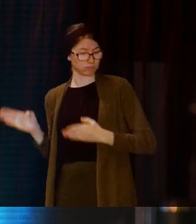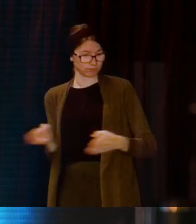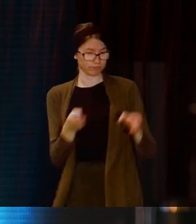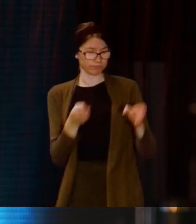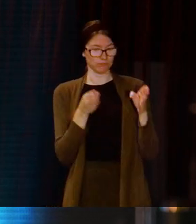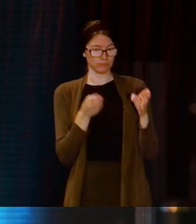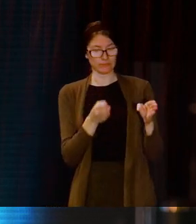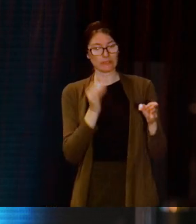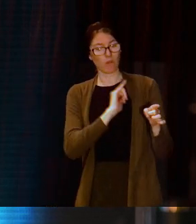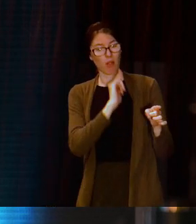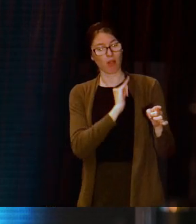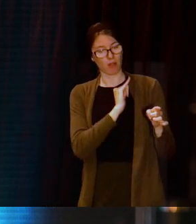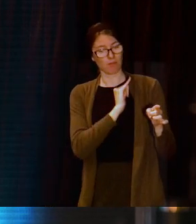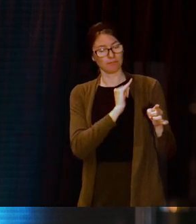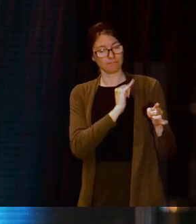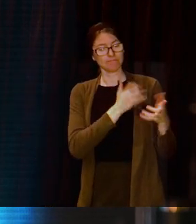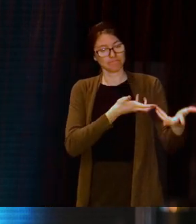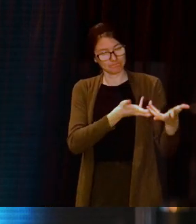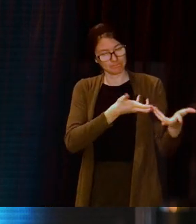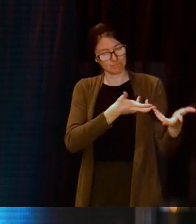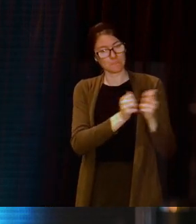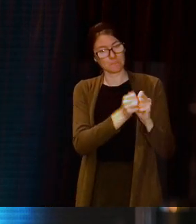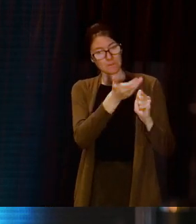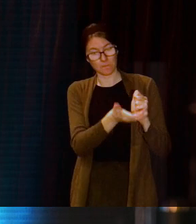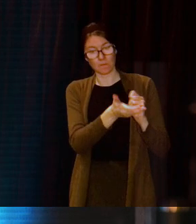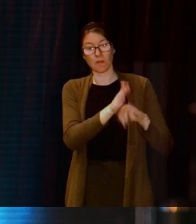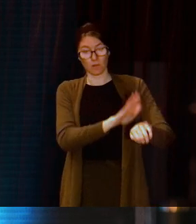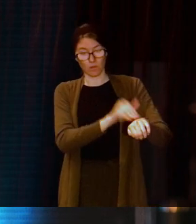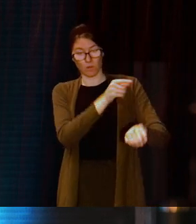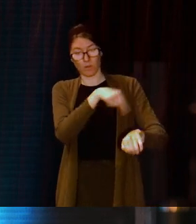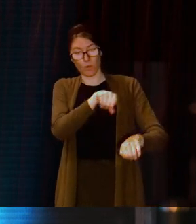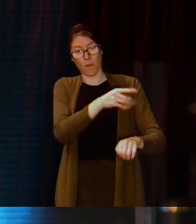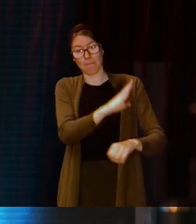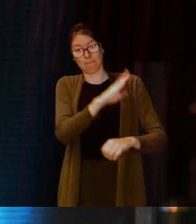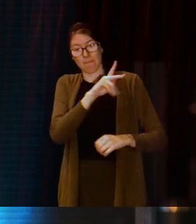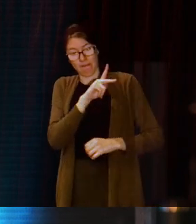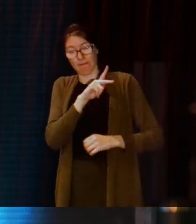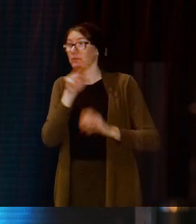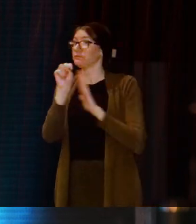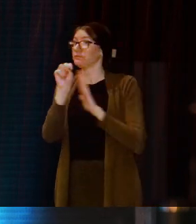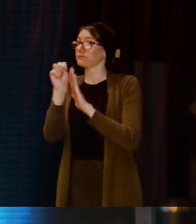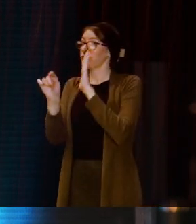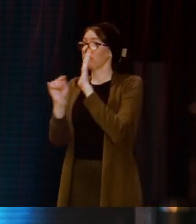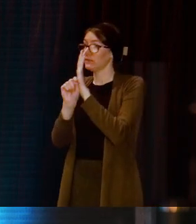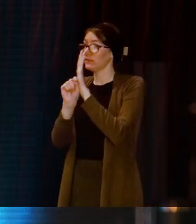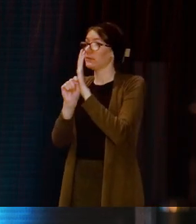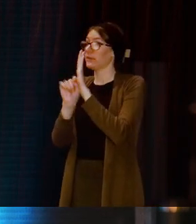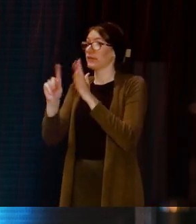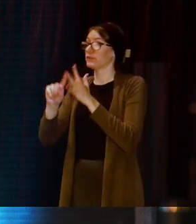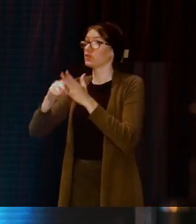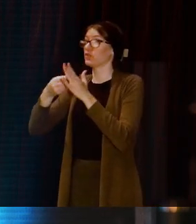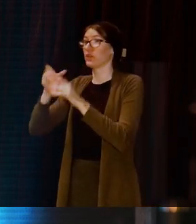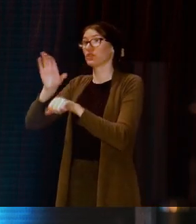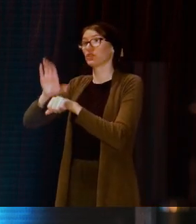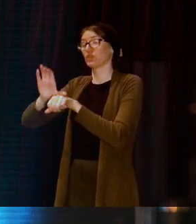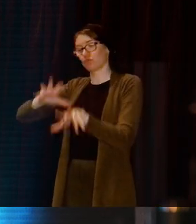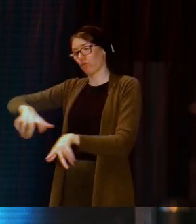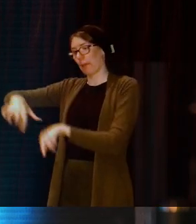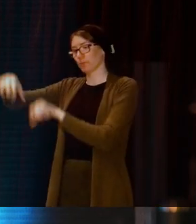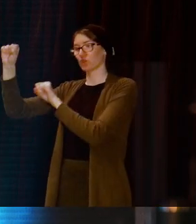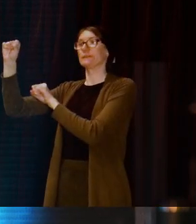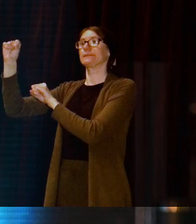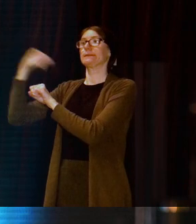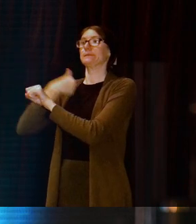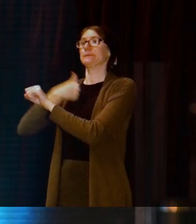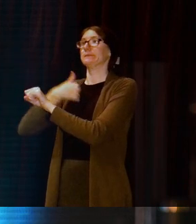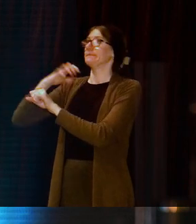we're going to deal with you. I'm going to bring you back to myself. And we see in the New Testament that kind of gets kicked off when the church is raptured up and